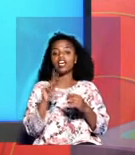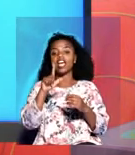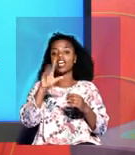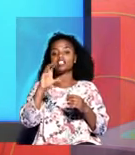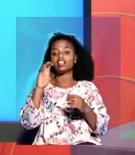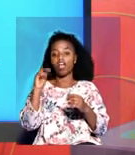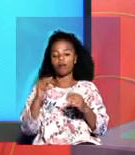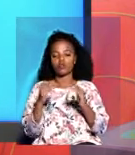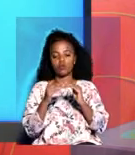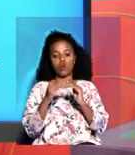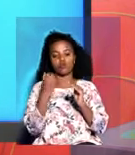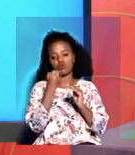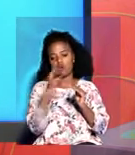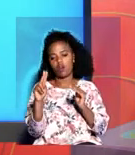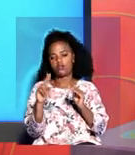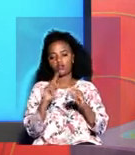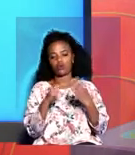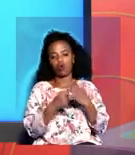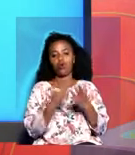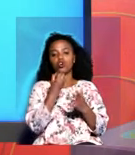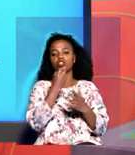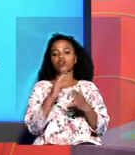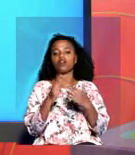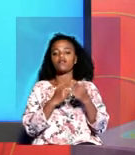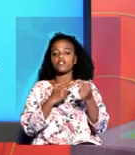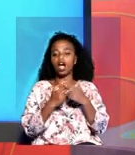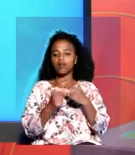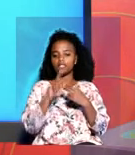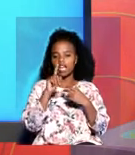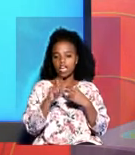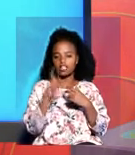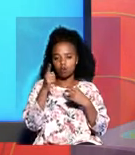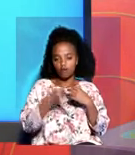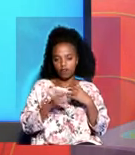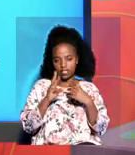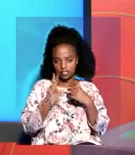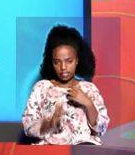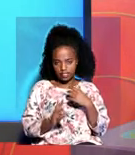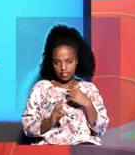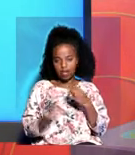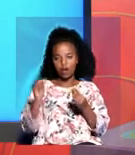this expression. 12 times X over 6